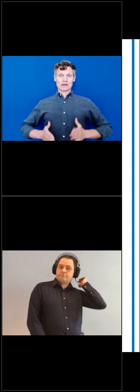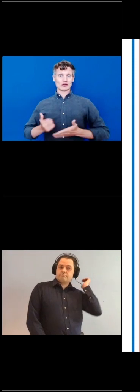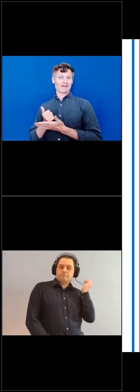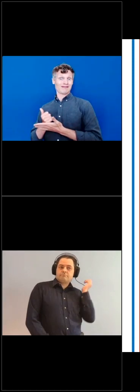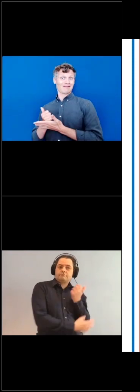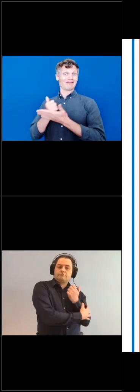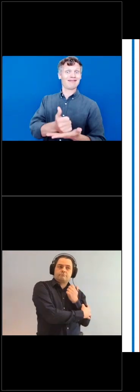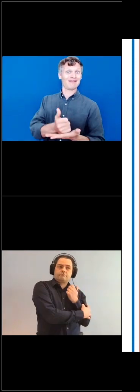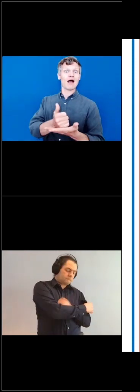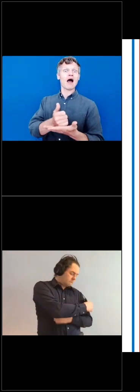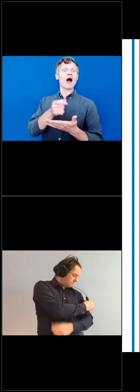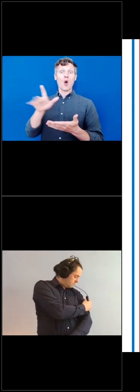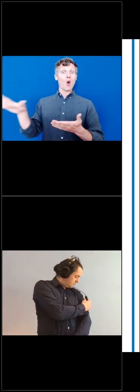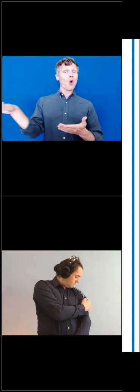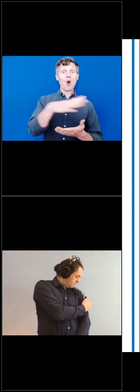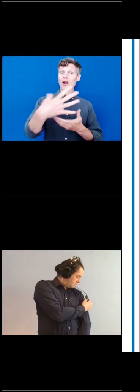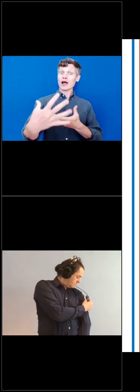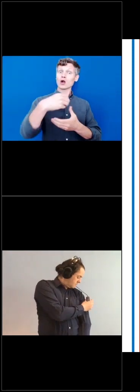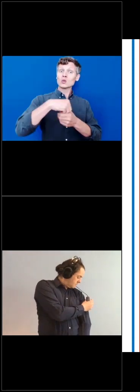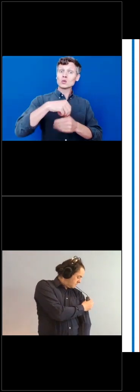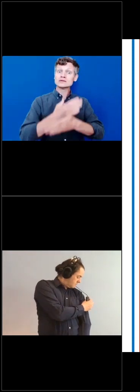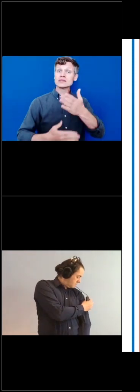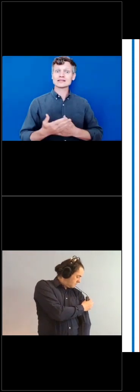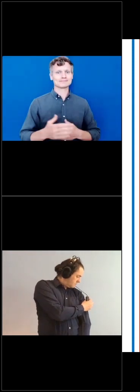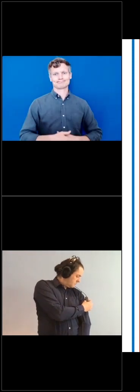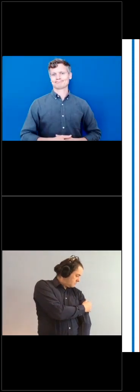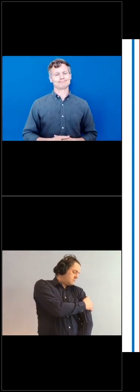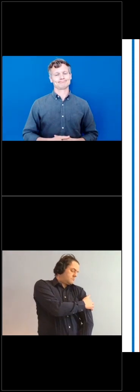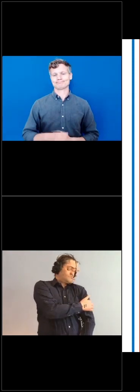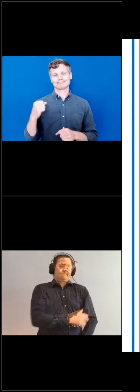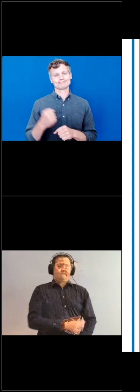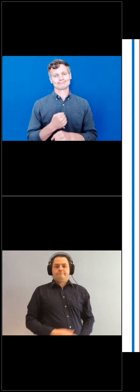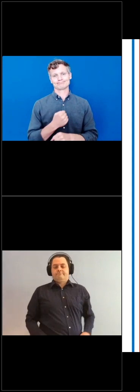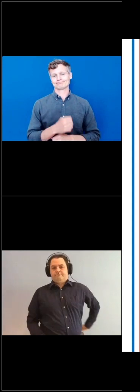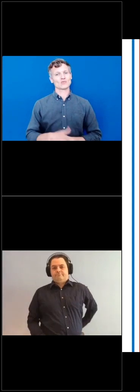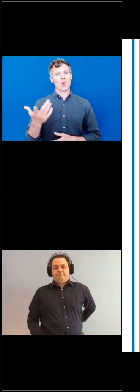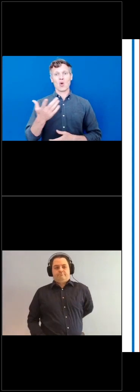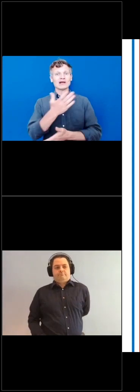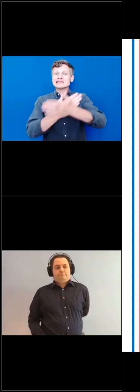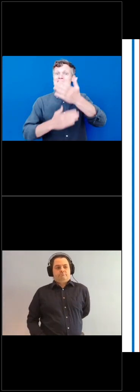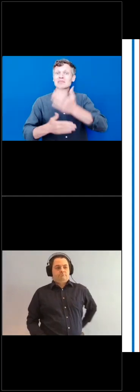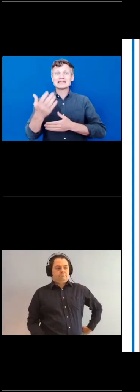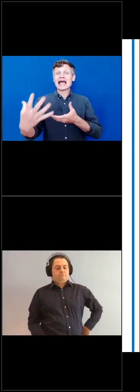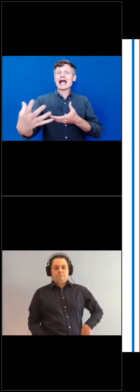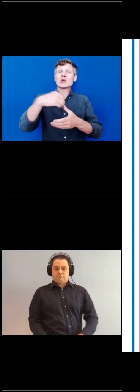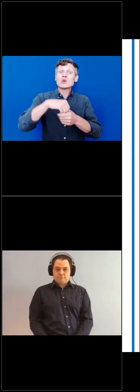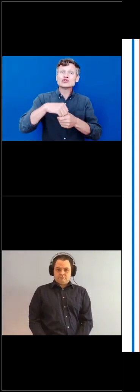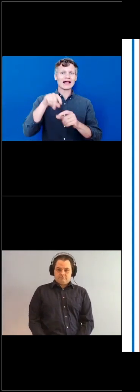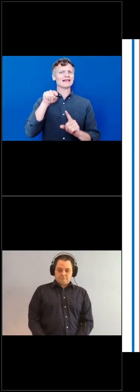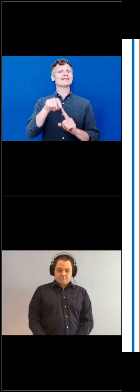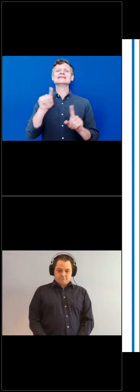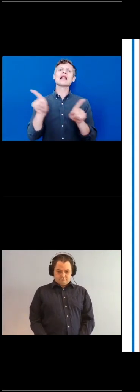inclusive. So disability inclusion is still often seen as something that can happen later on, that can